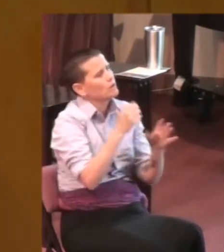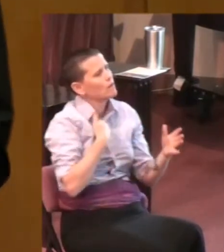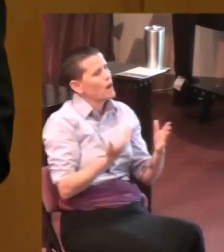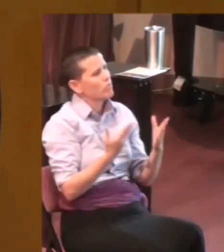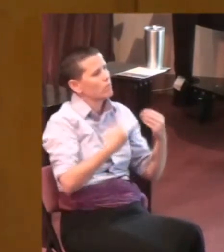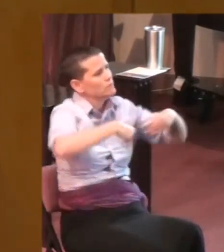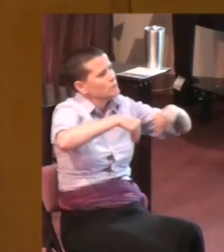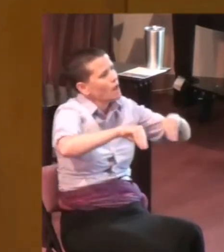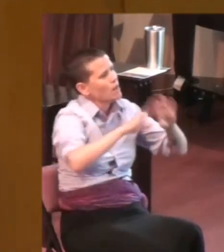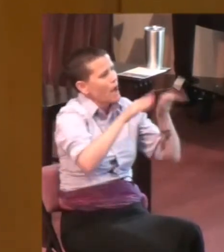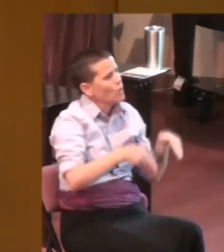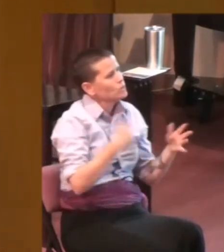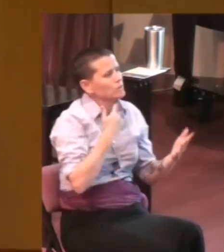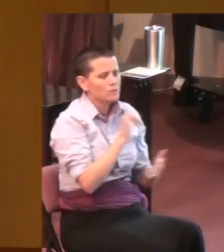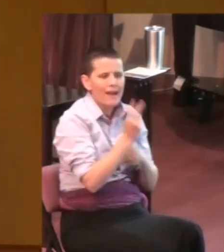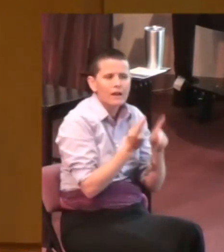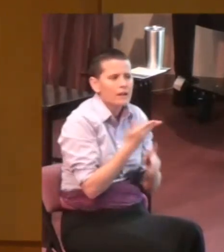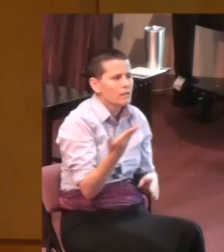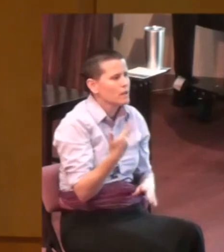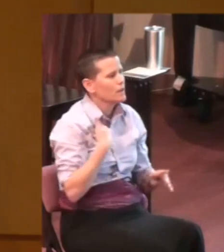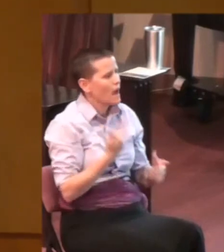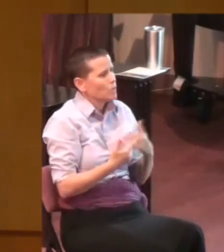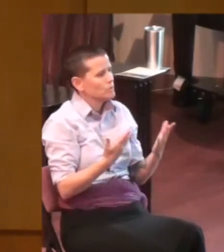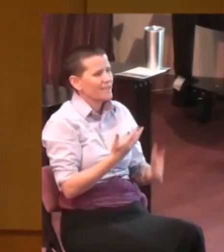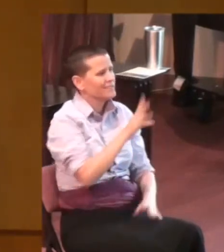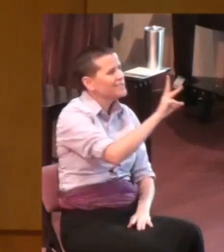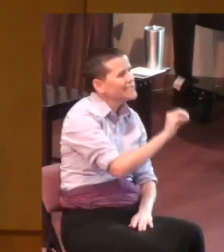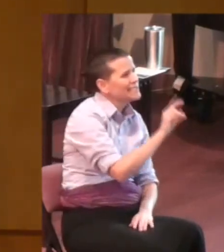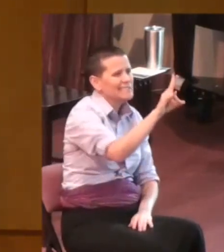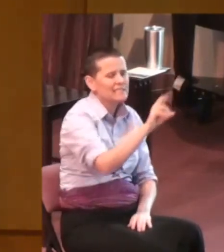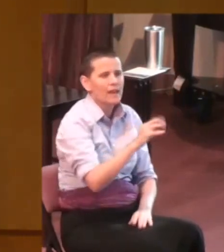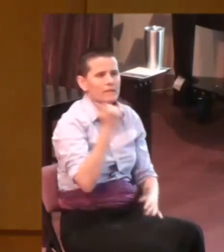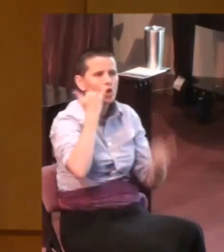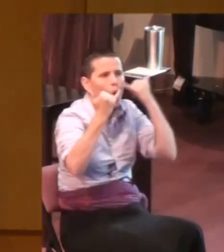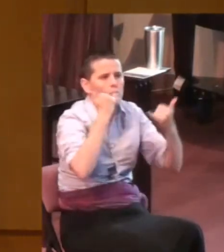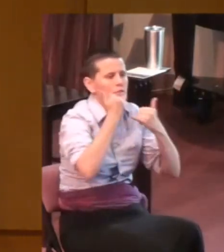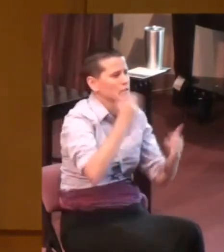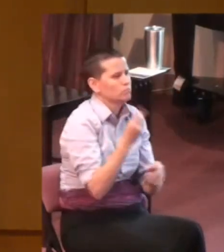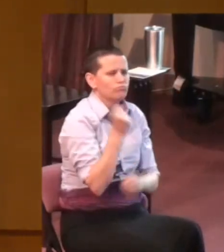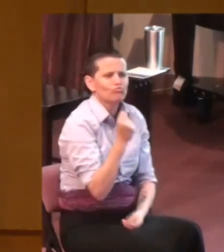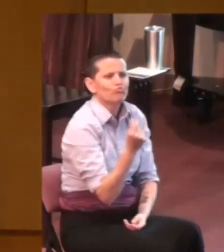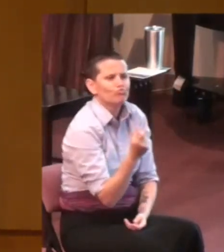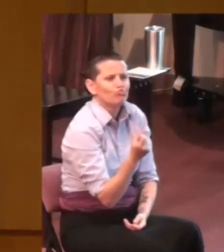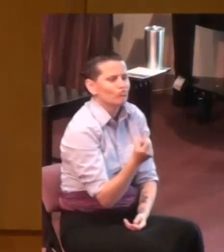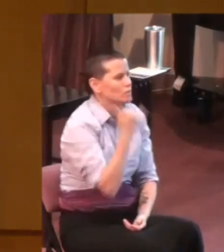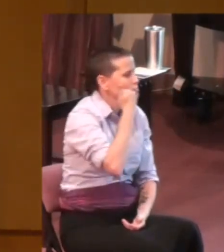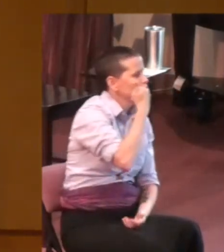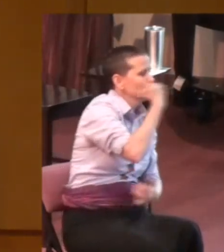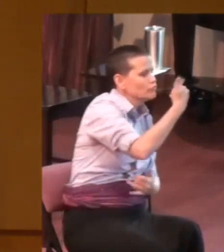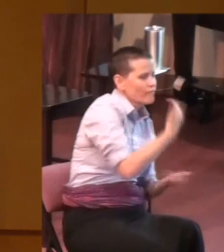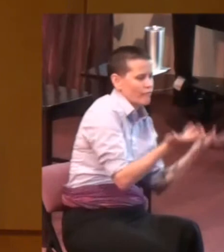And it's like, and then just that moment where the highlight of my week was when somebody would just talk